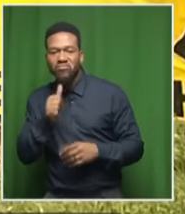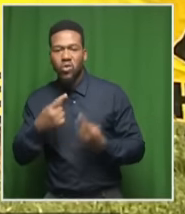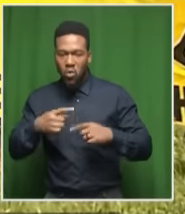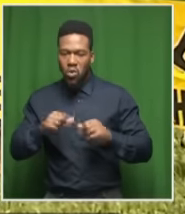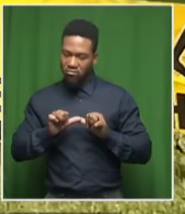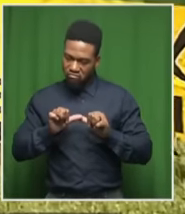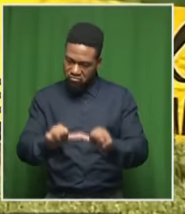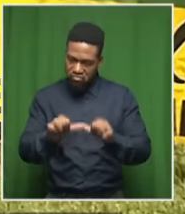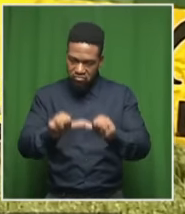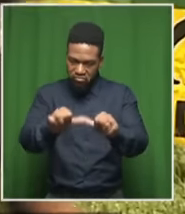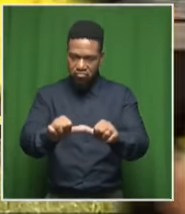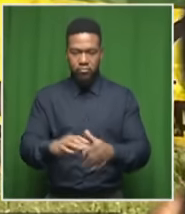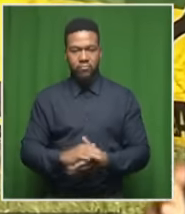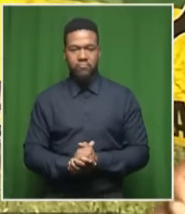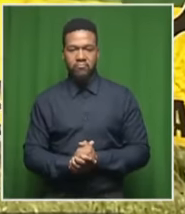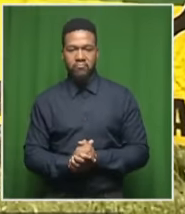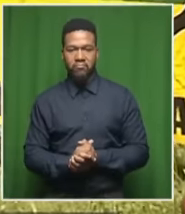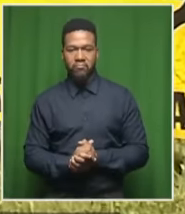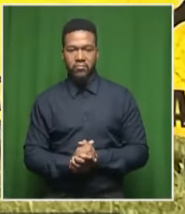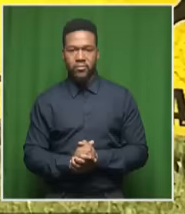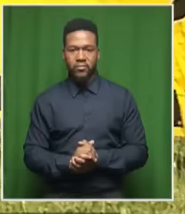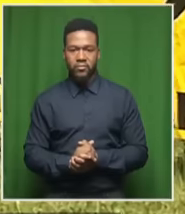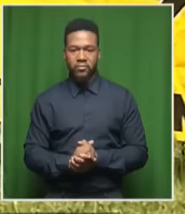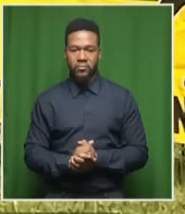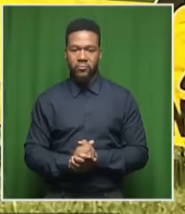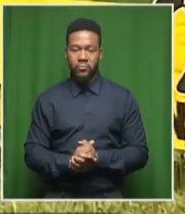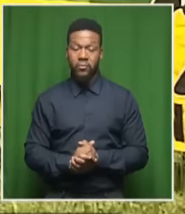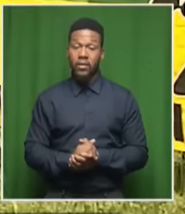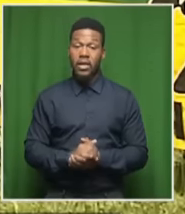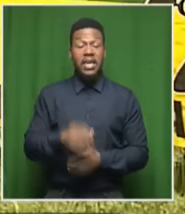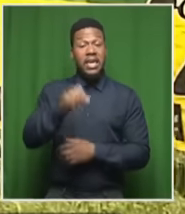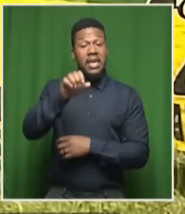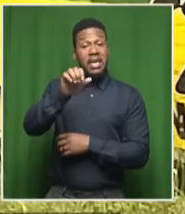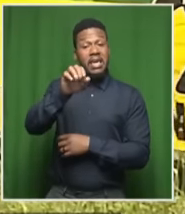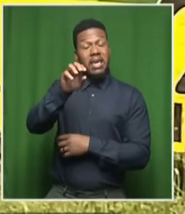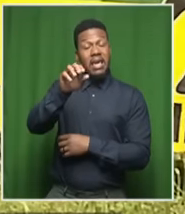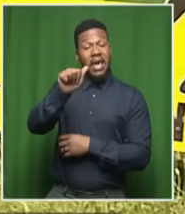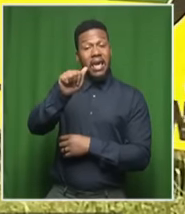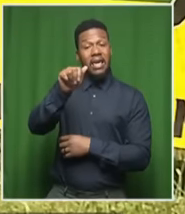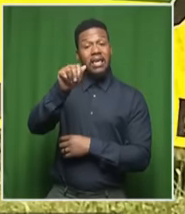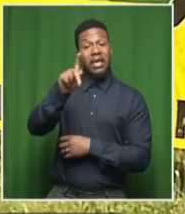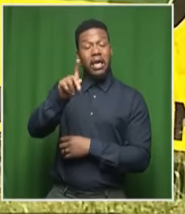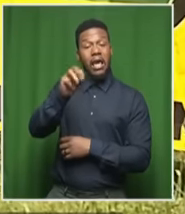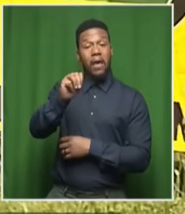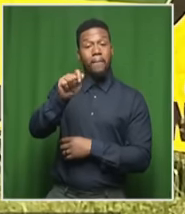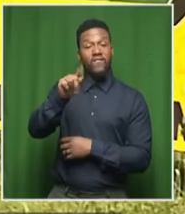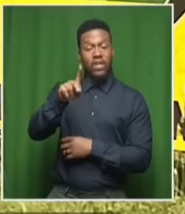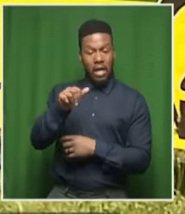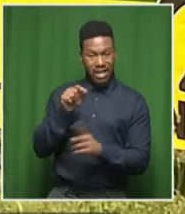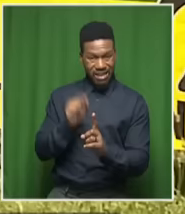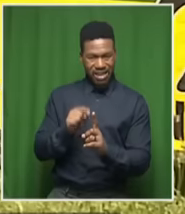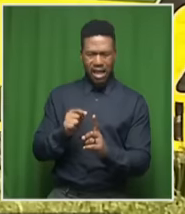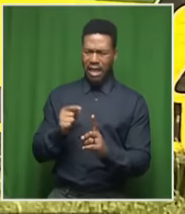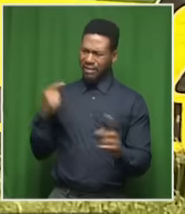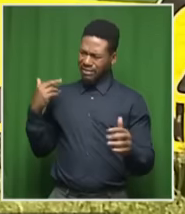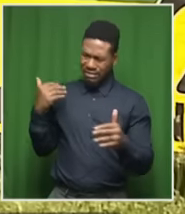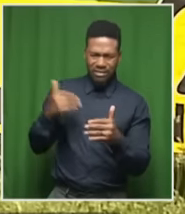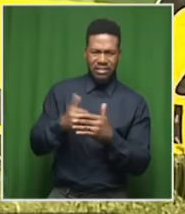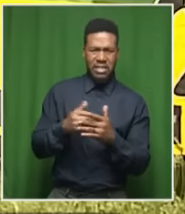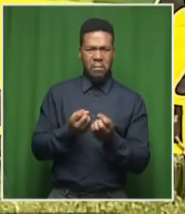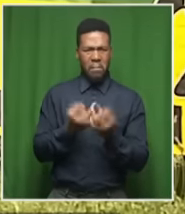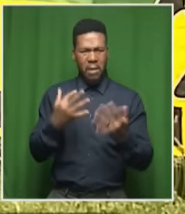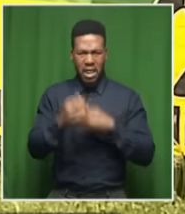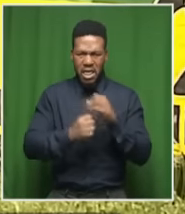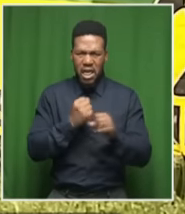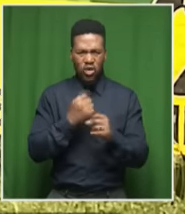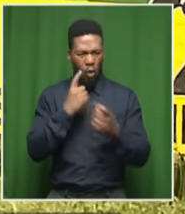veterans, and we are proud of that. The MKMVA has in previous times lamented the governing ANC